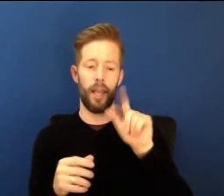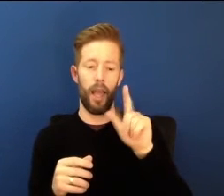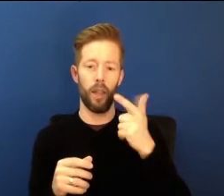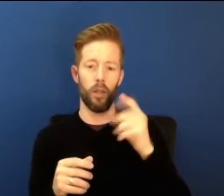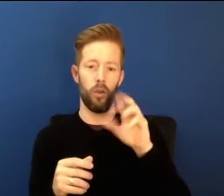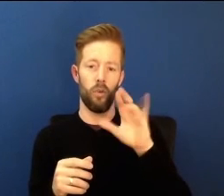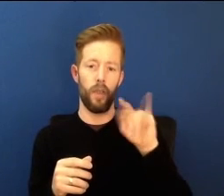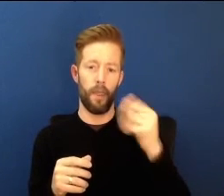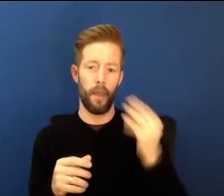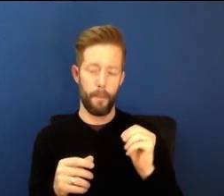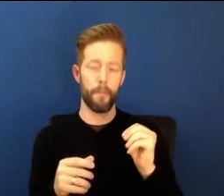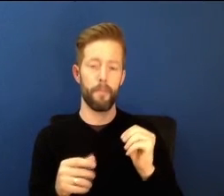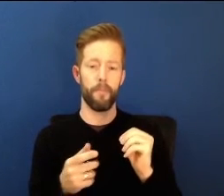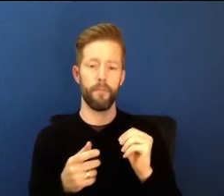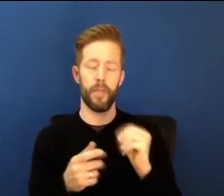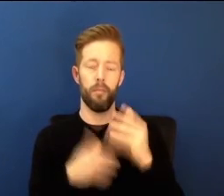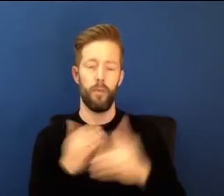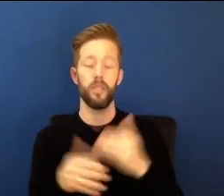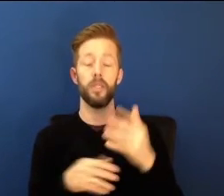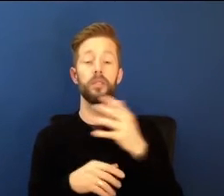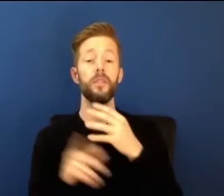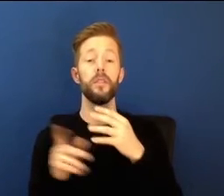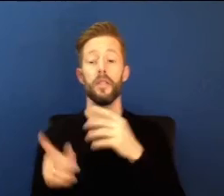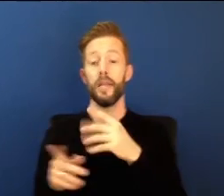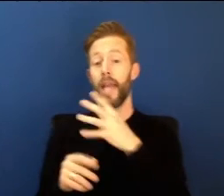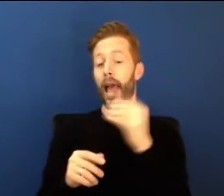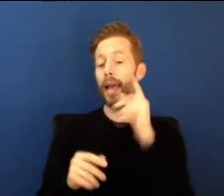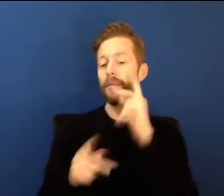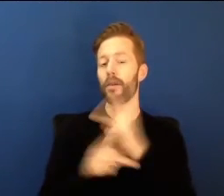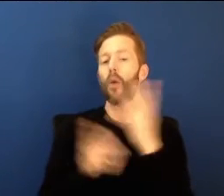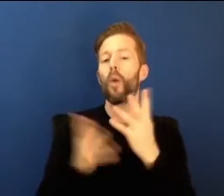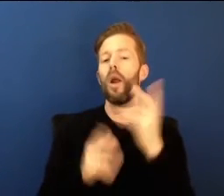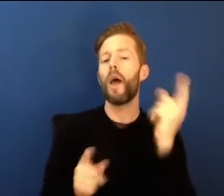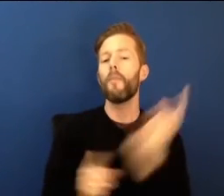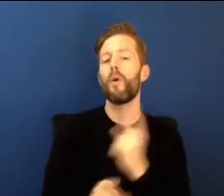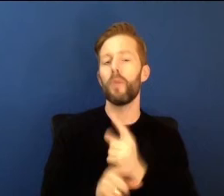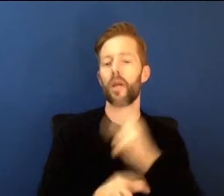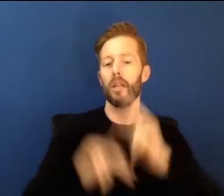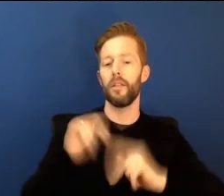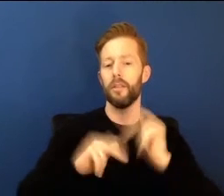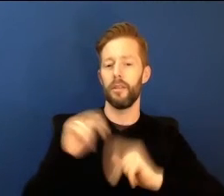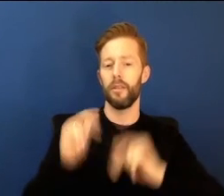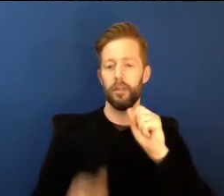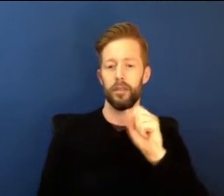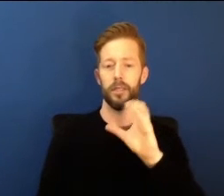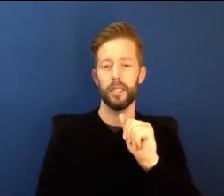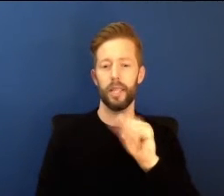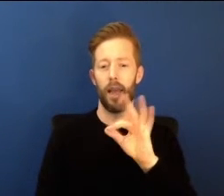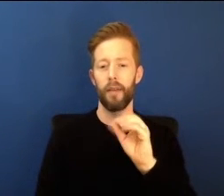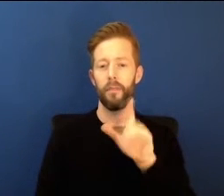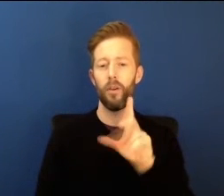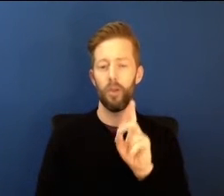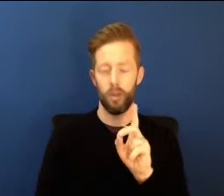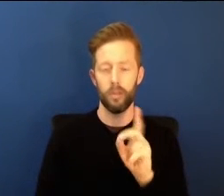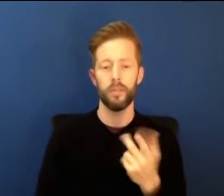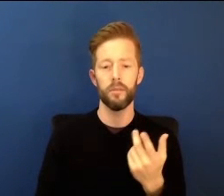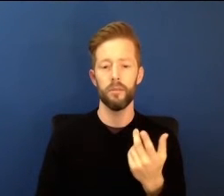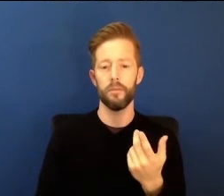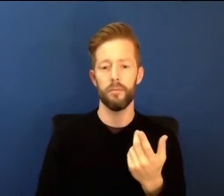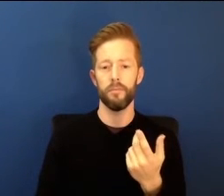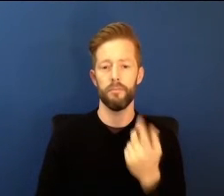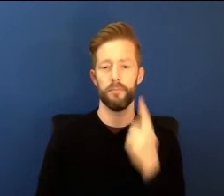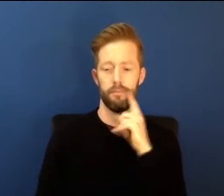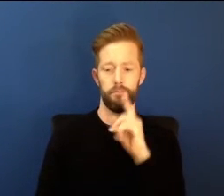algorithm or a step-by-step kind of a process. Right, and figure out the appropriate scaffolds. Like, what is an appropriate